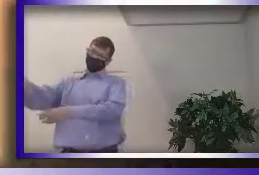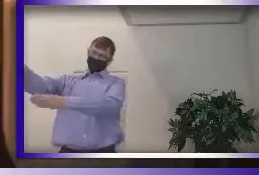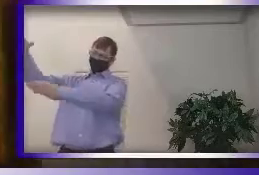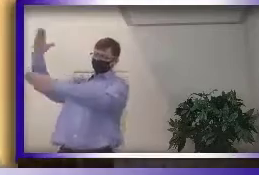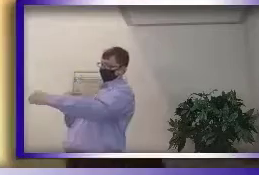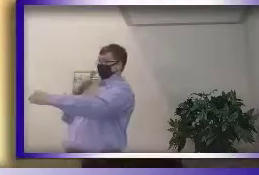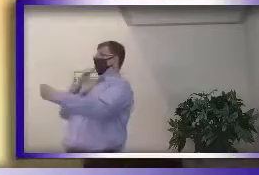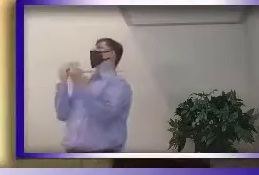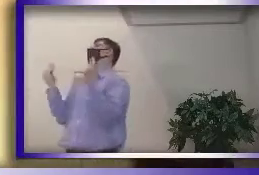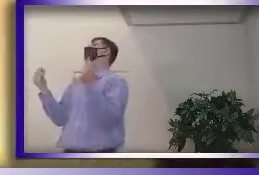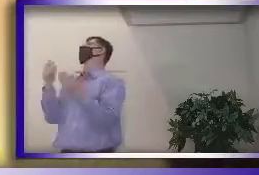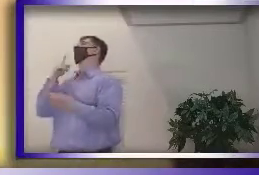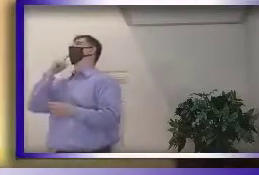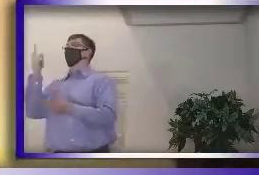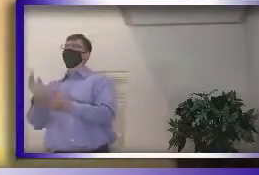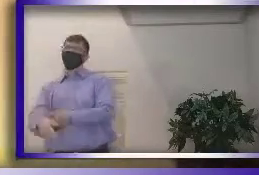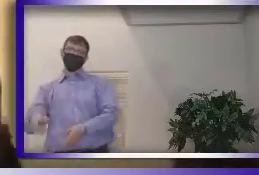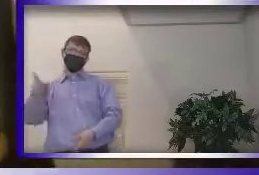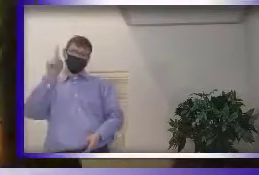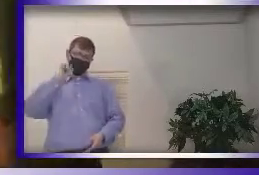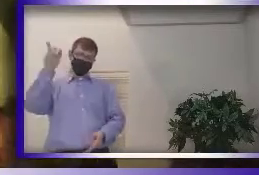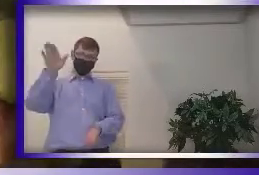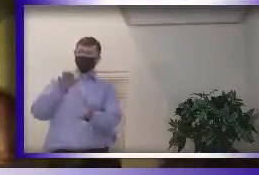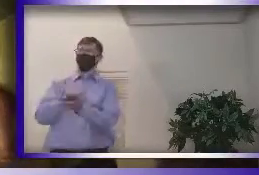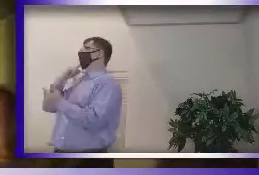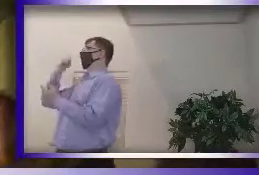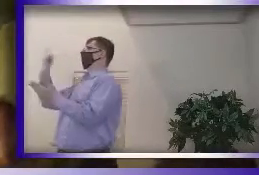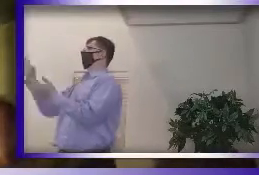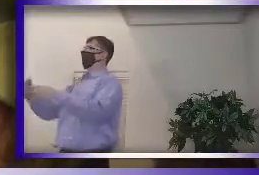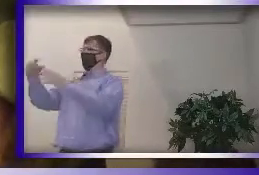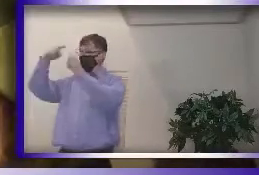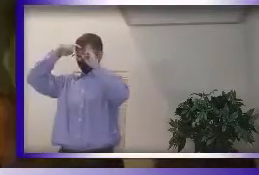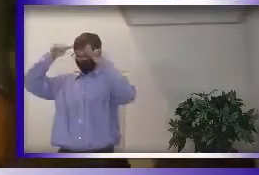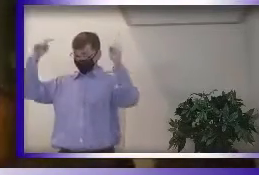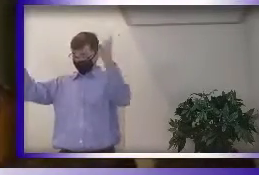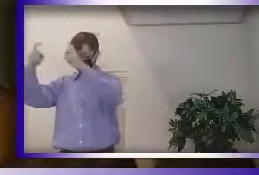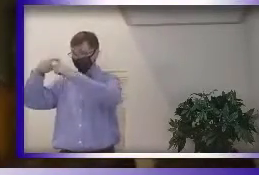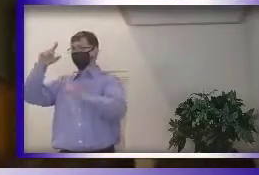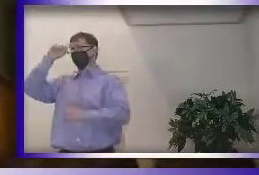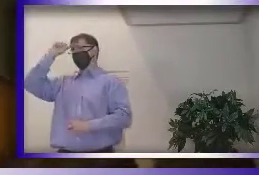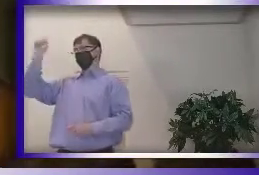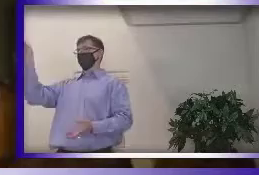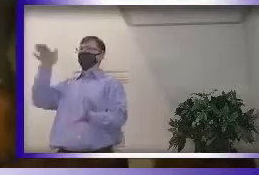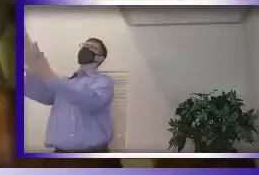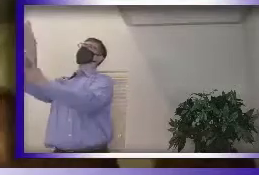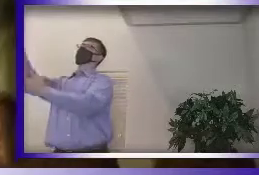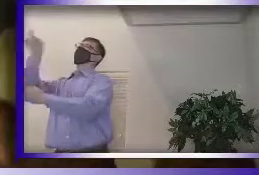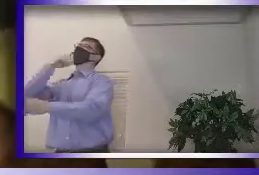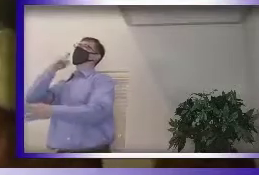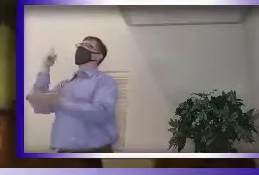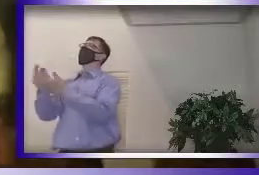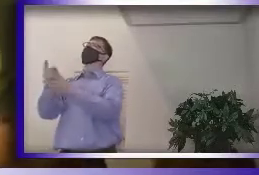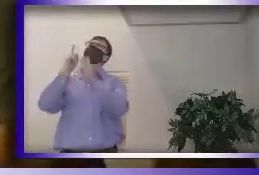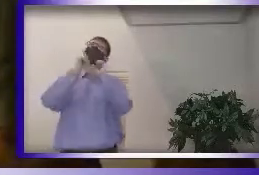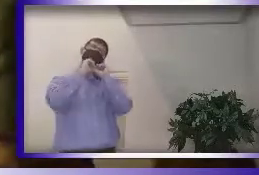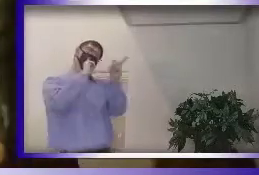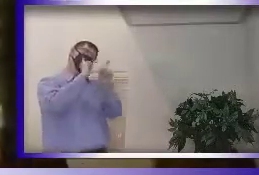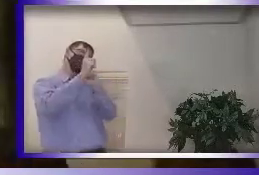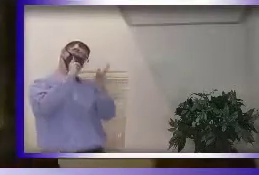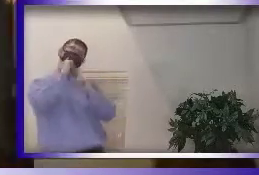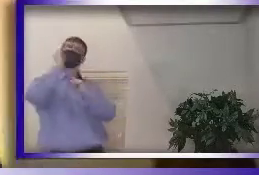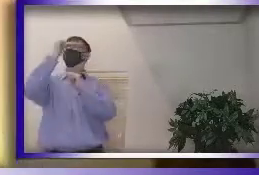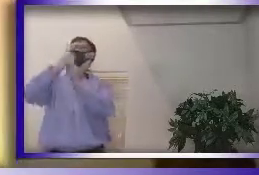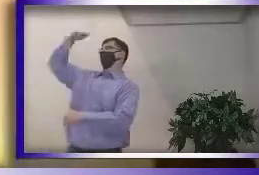or talked to the master teacher's individual students, and so they have the experience of